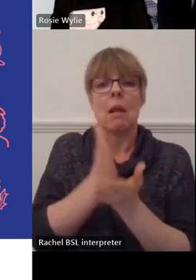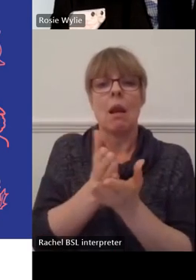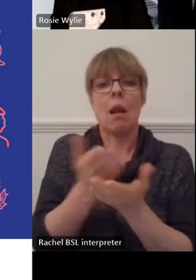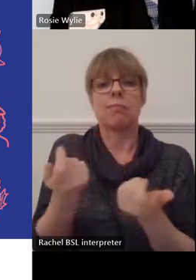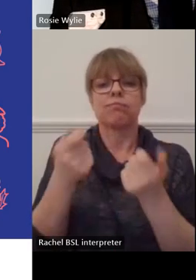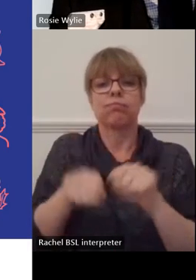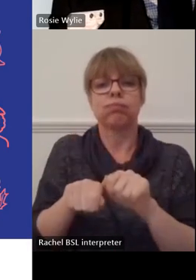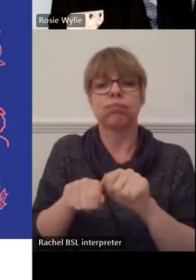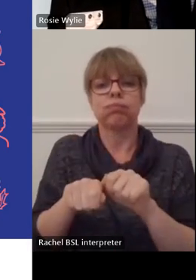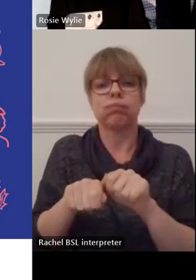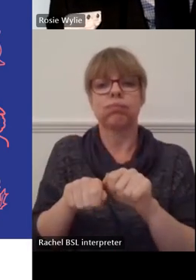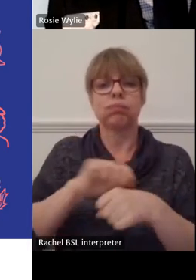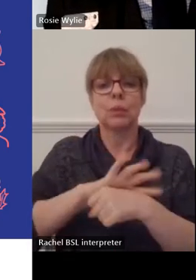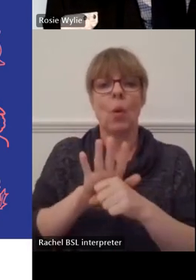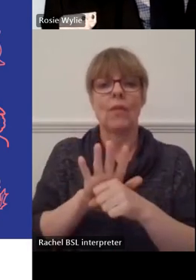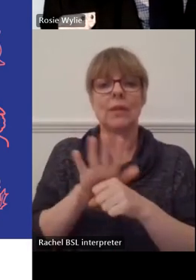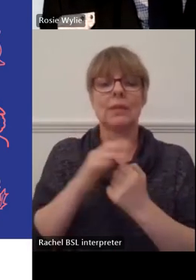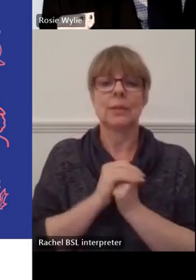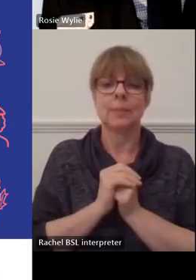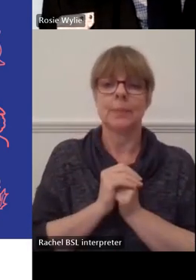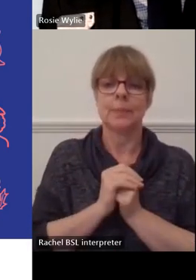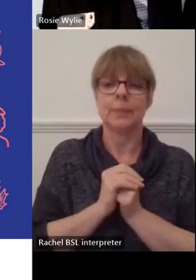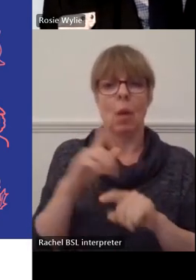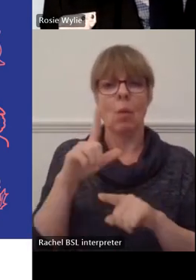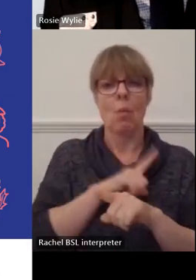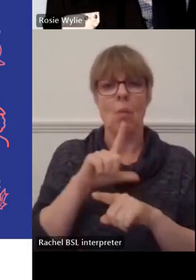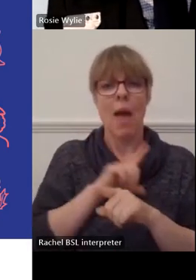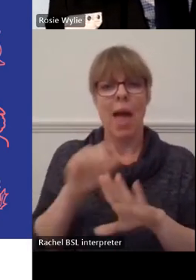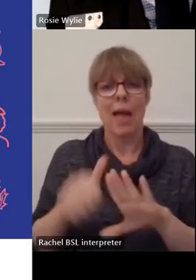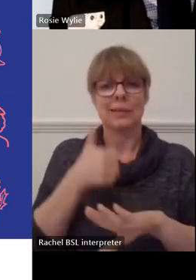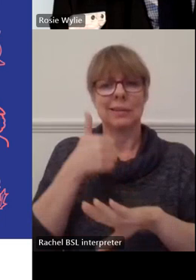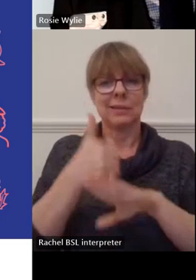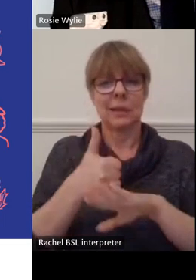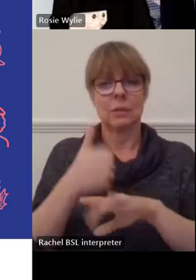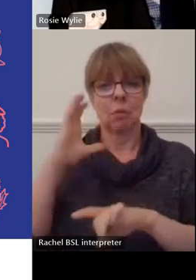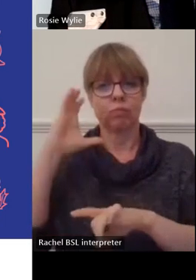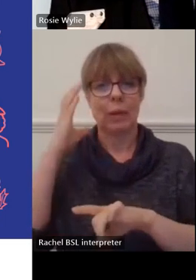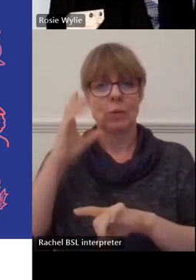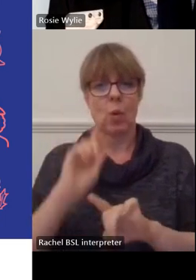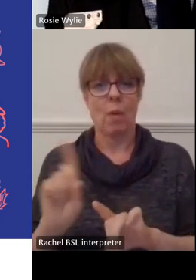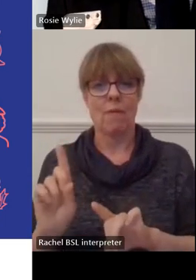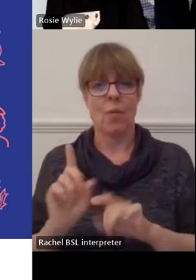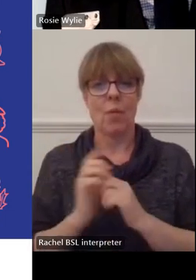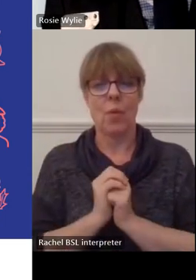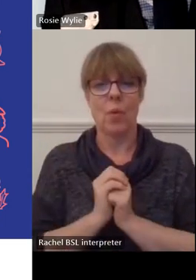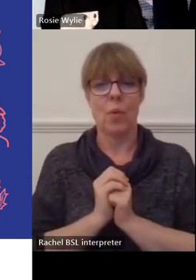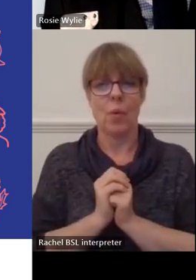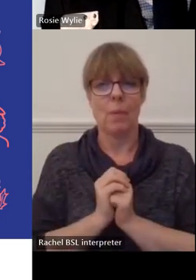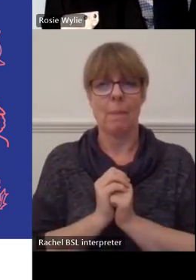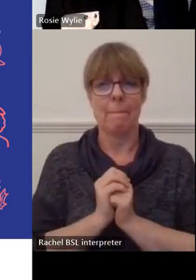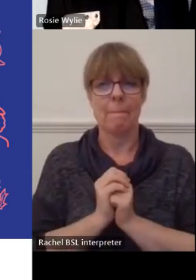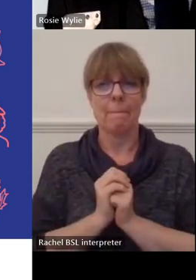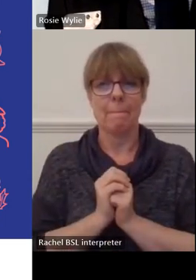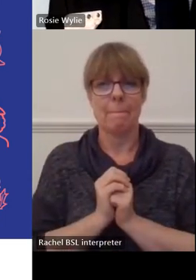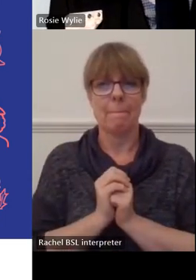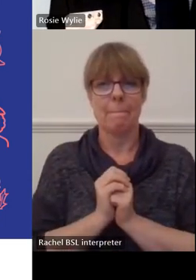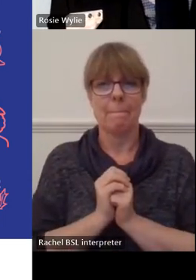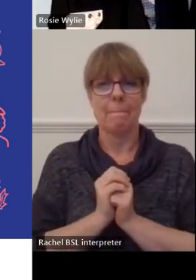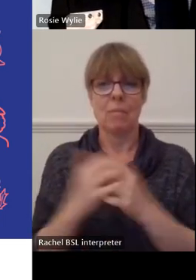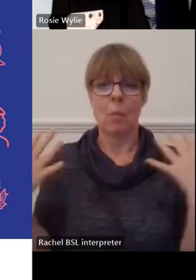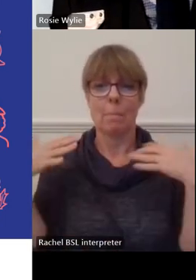and what triggered the beginning of Jambo Radio was the fact that the